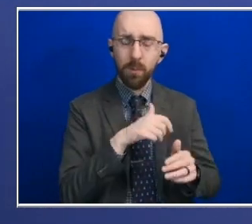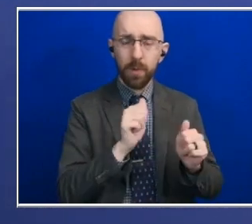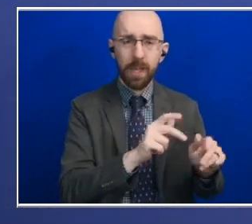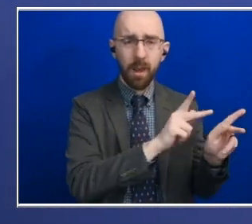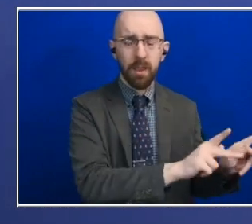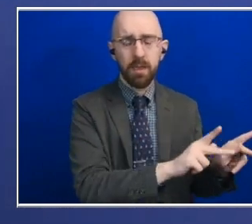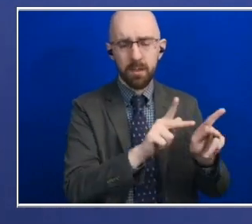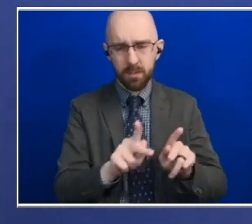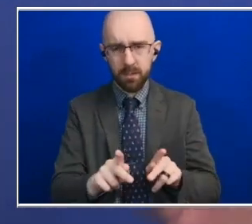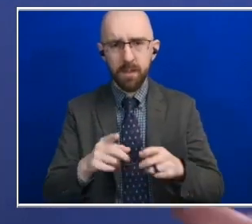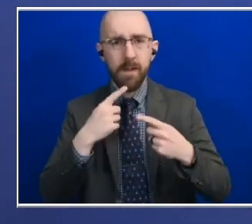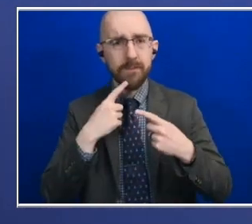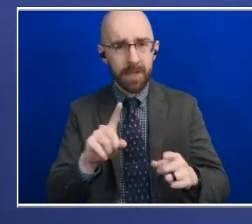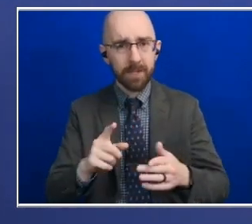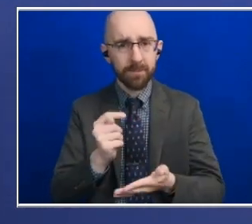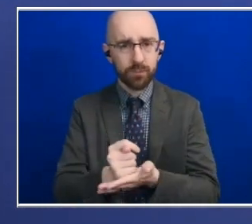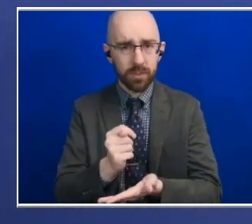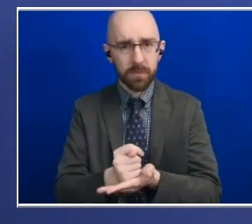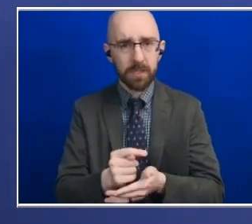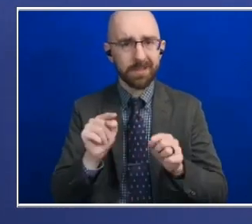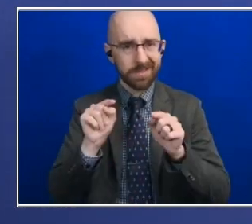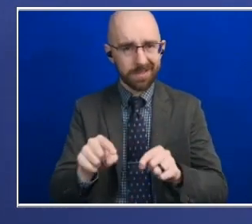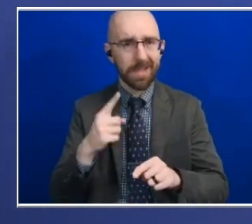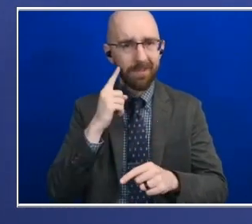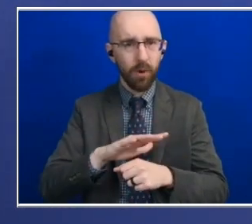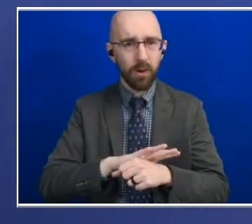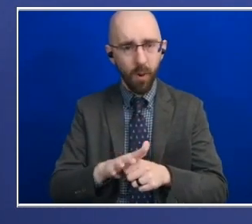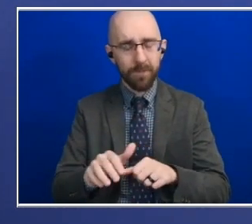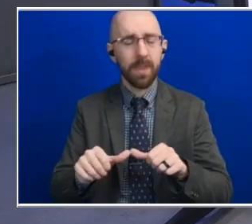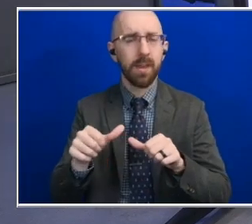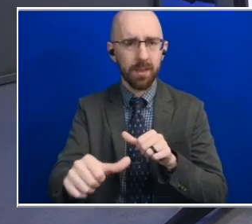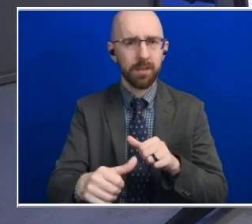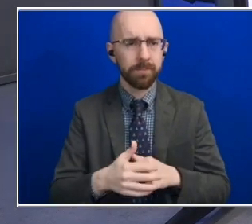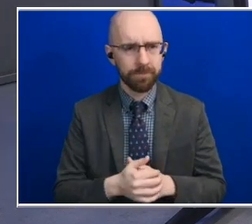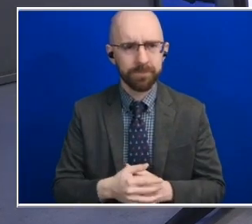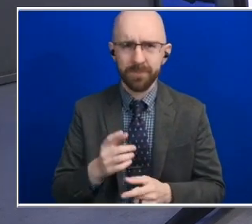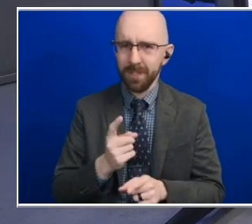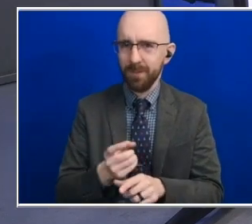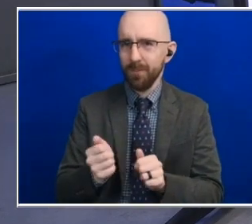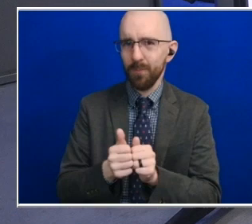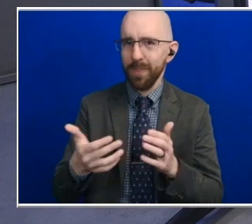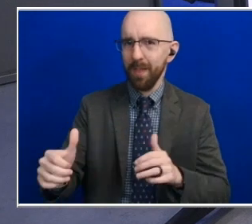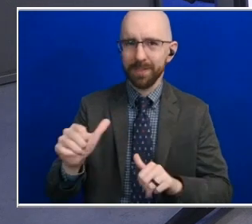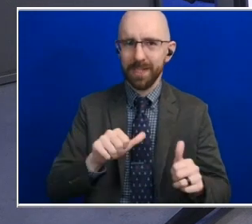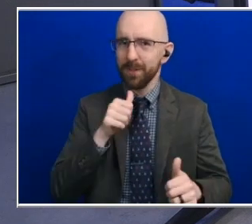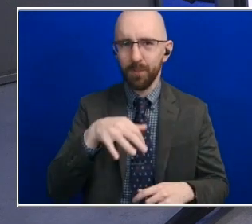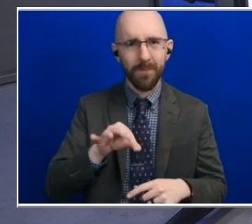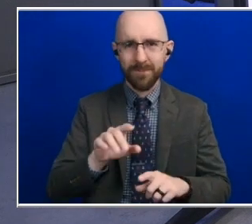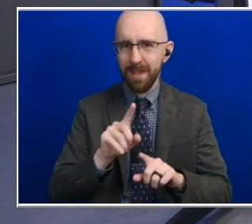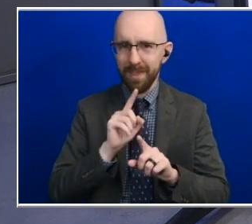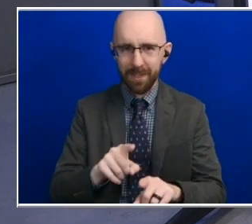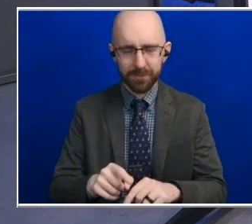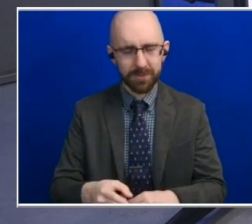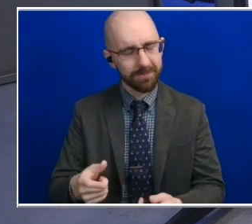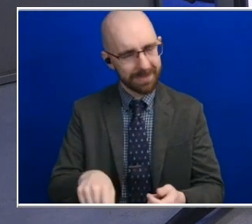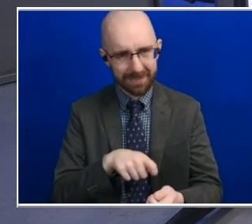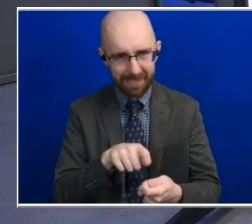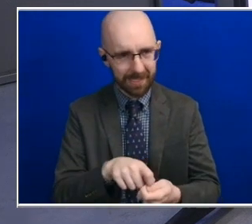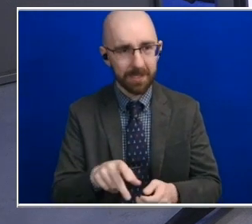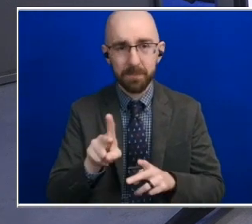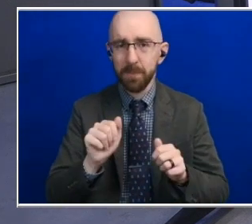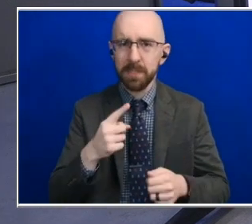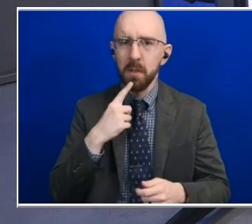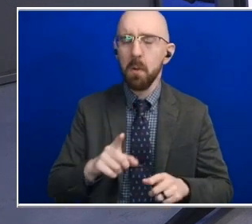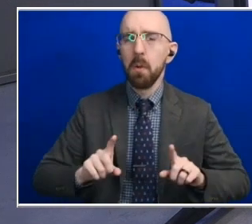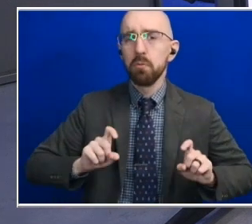effective treatments to try to prevent these diseases. But without the actual science, you won't find the answer. Exactly. People can say, well, we'll try this, try that, and they throw